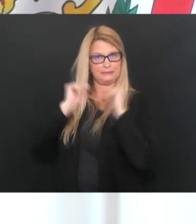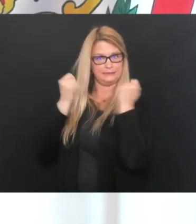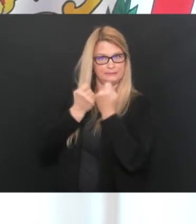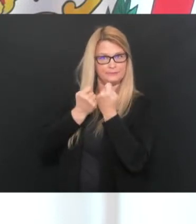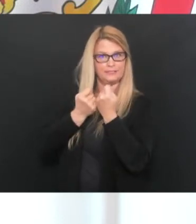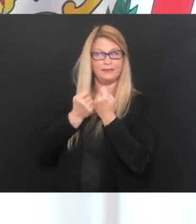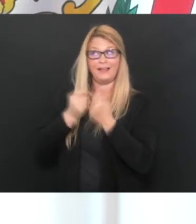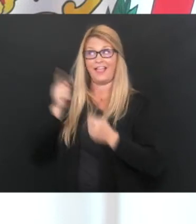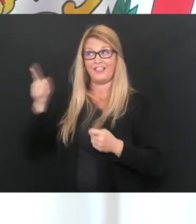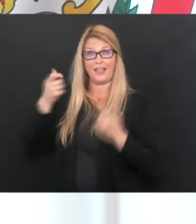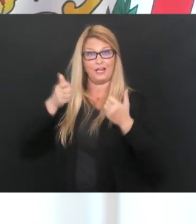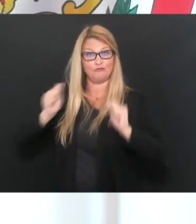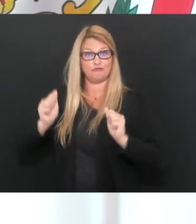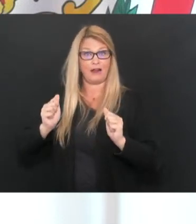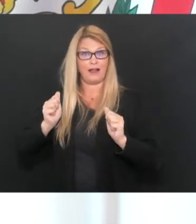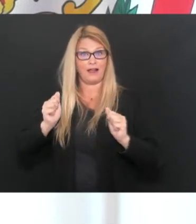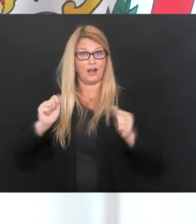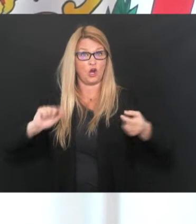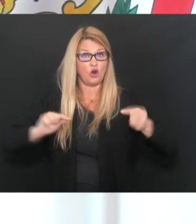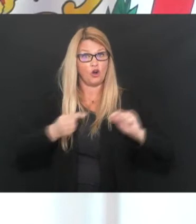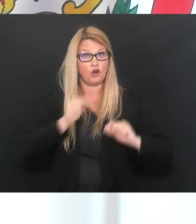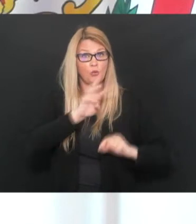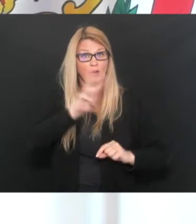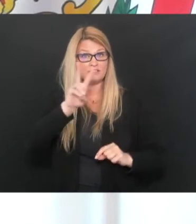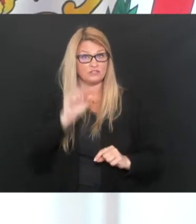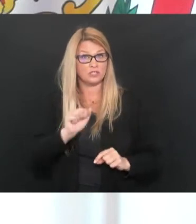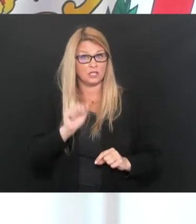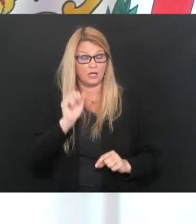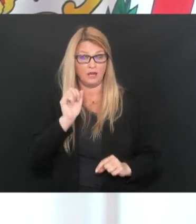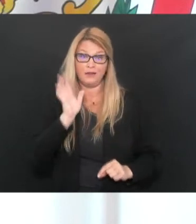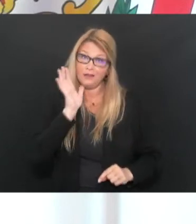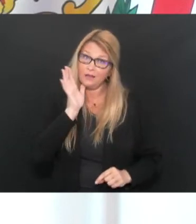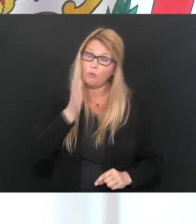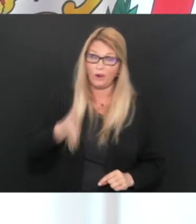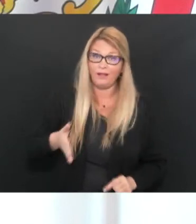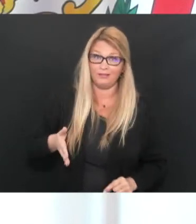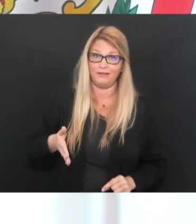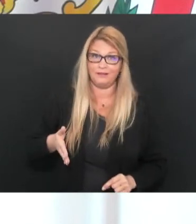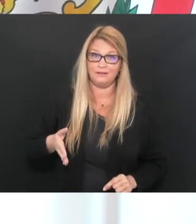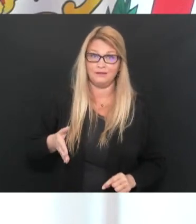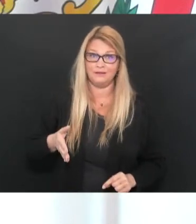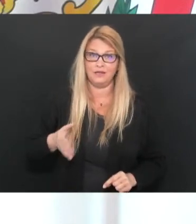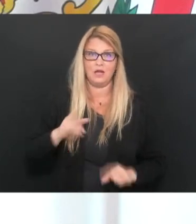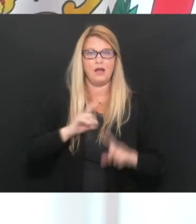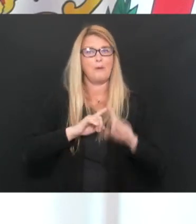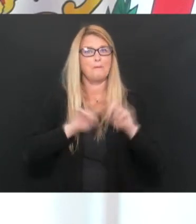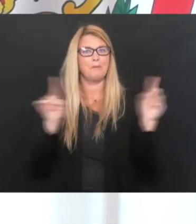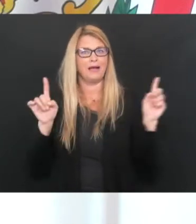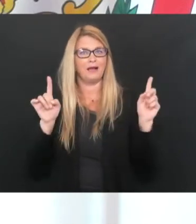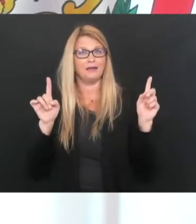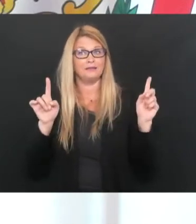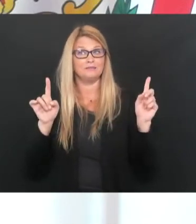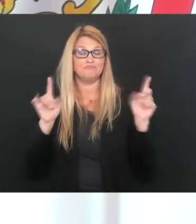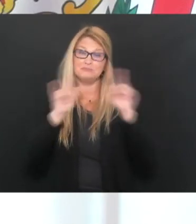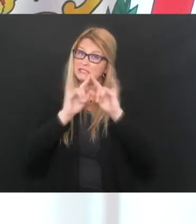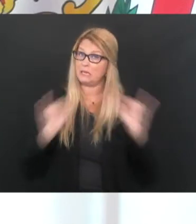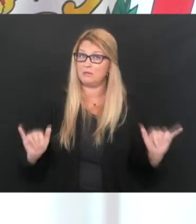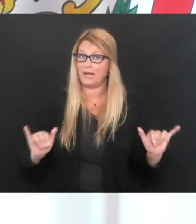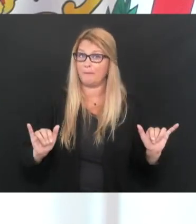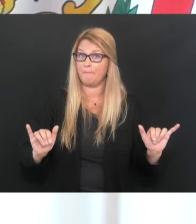strike and try to hurt West Virginia, it will hurt. It will. But at the same time, with